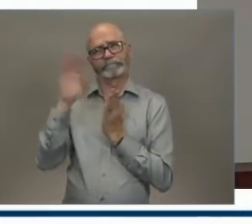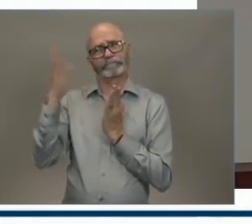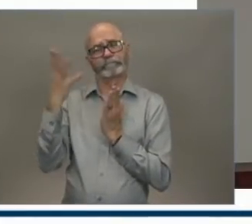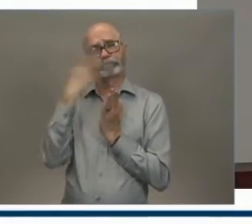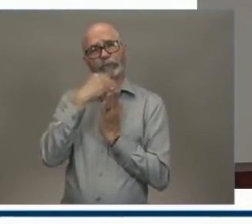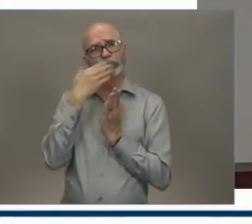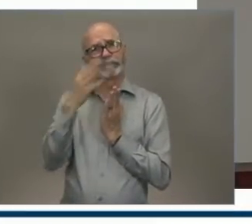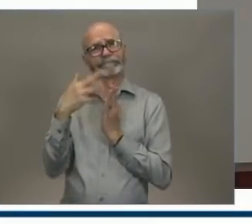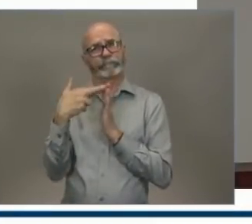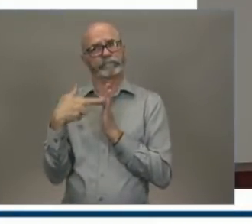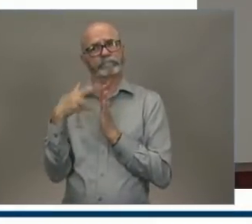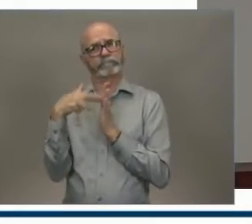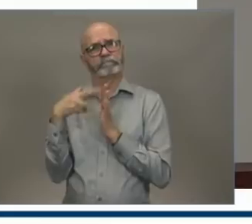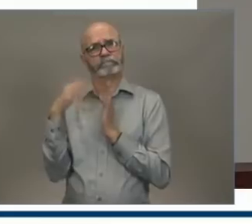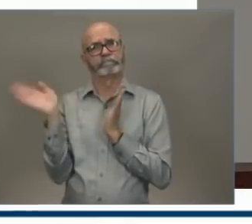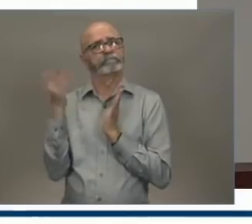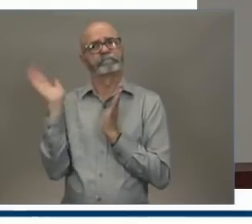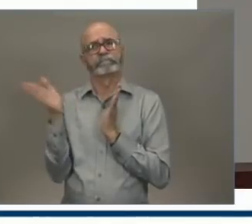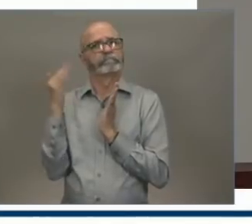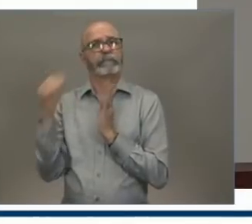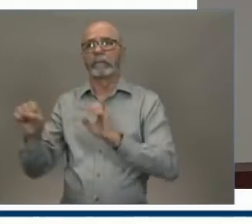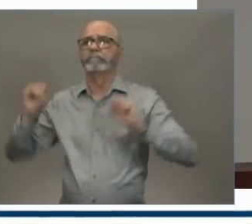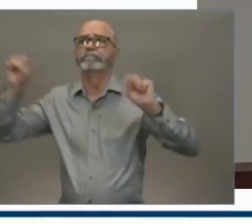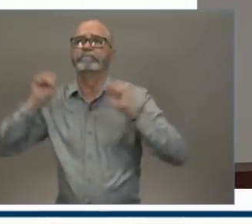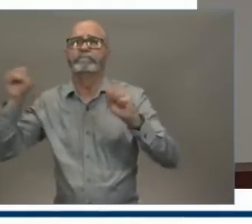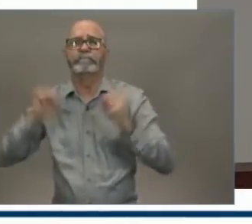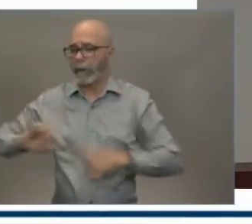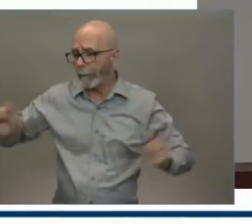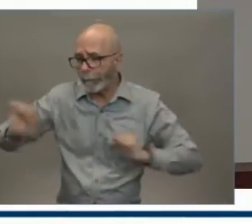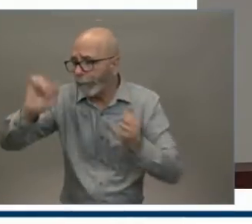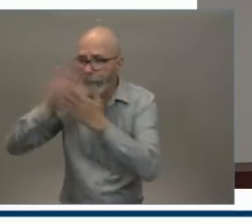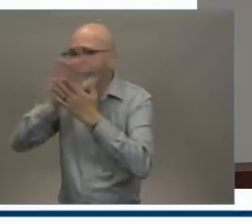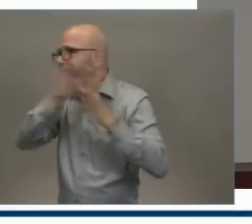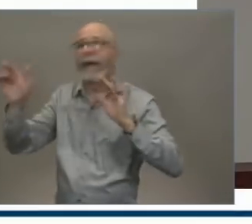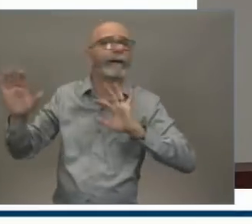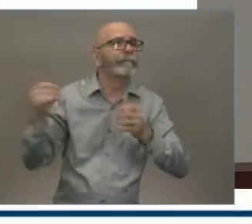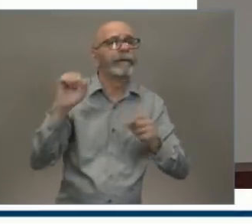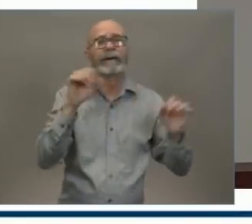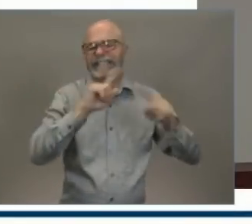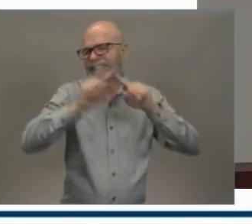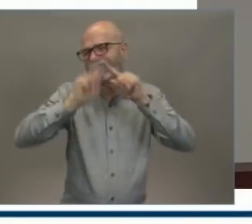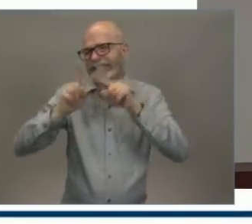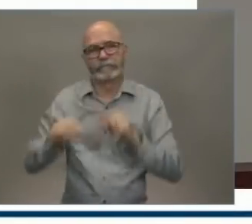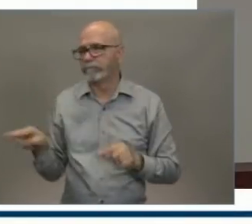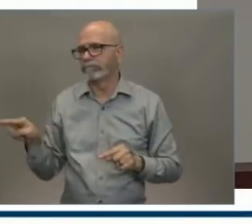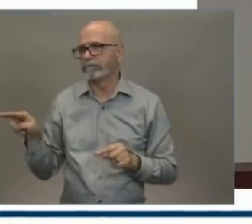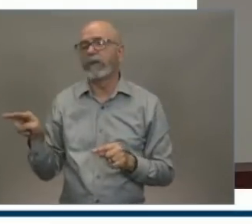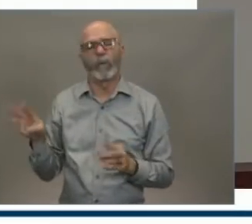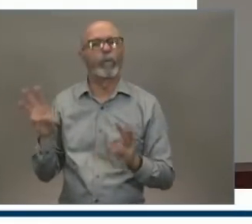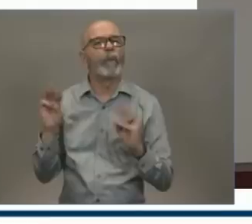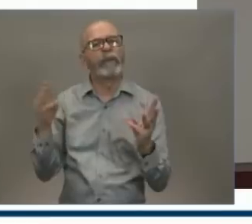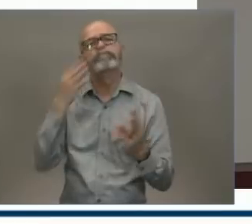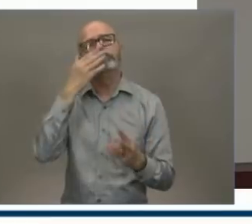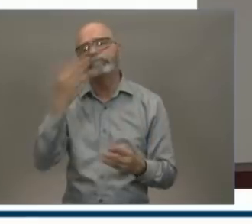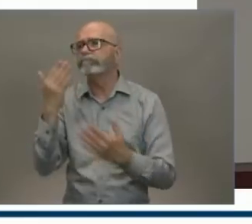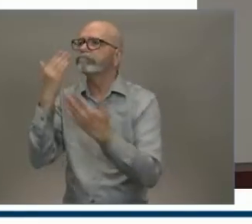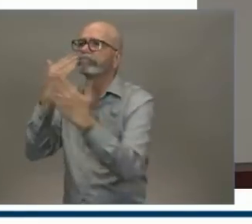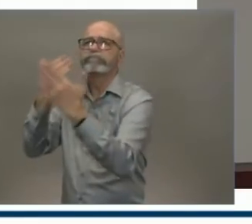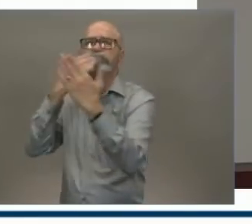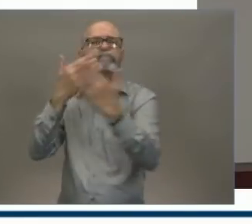in the fitness industry and with our ski hills. So I want to commend and thank these industries for their willingness